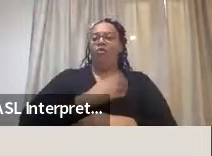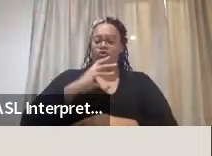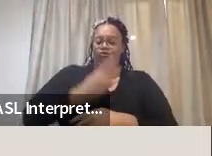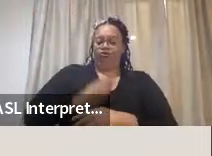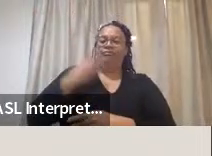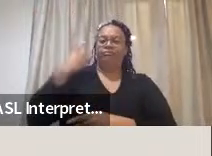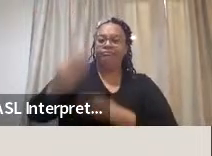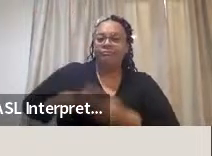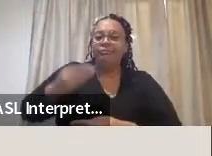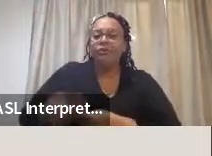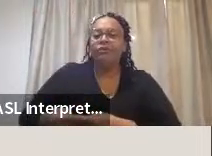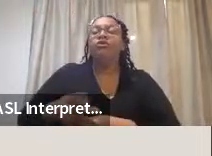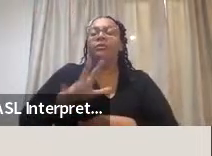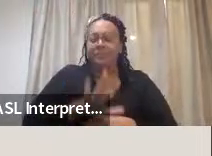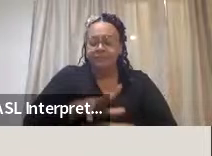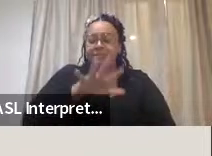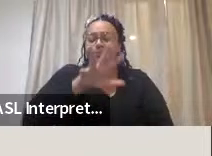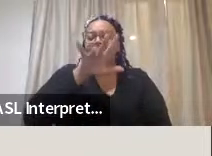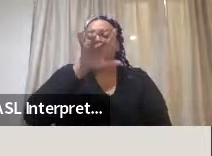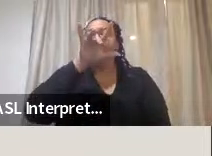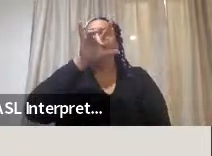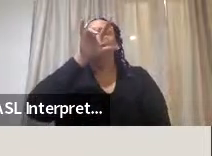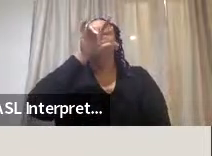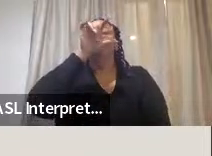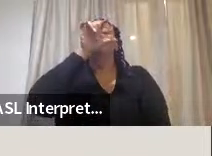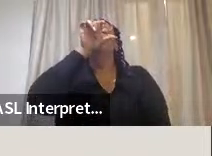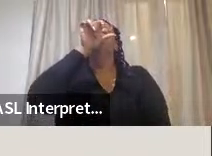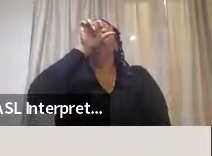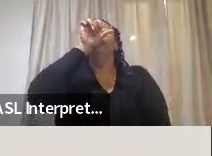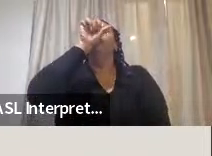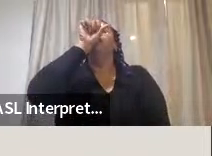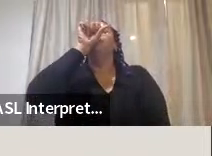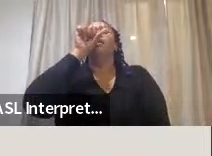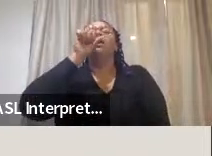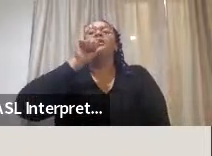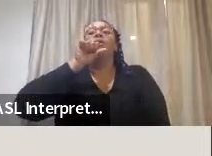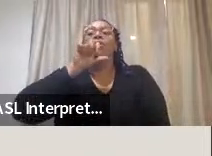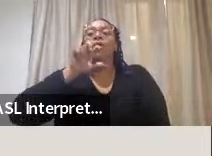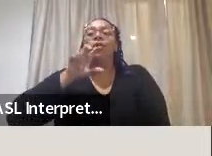Breathing in, releasing out through my mouth,